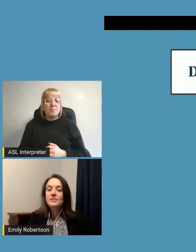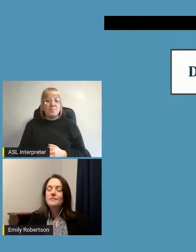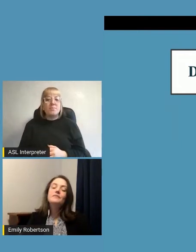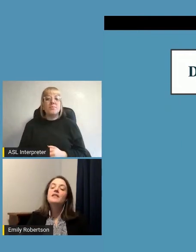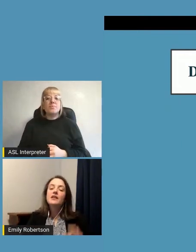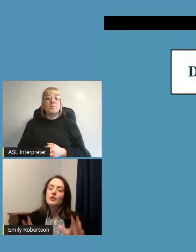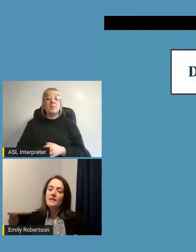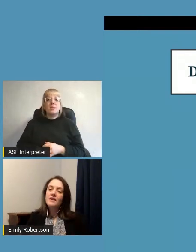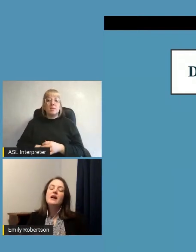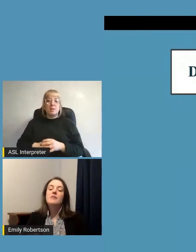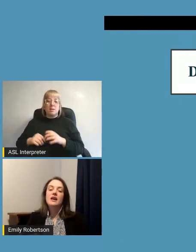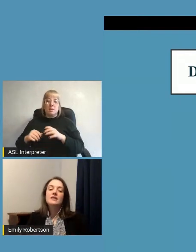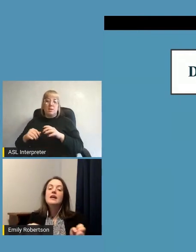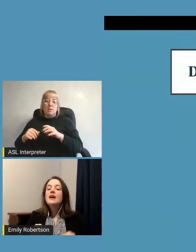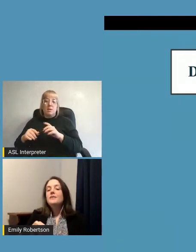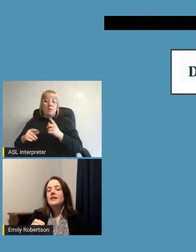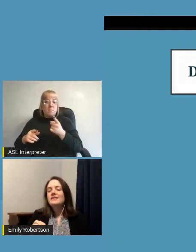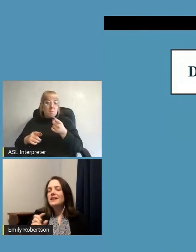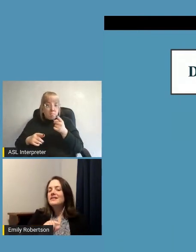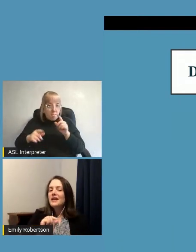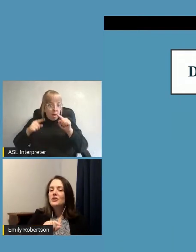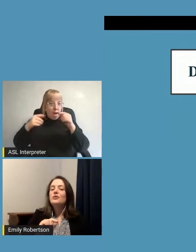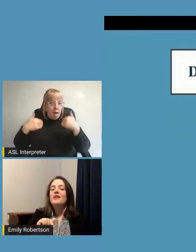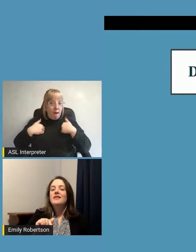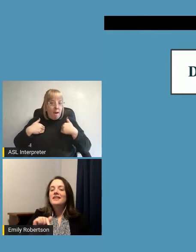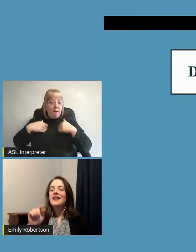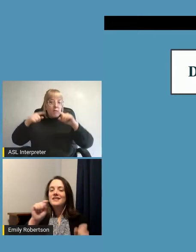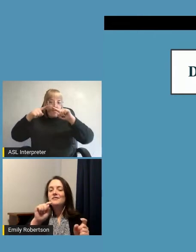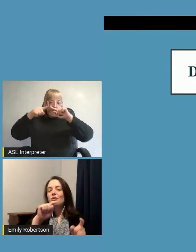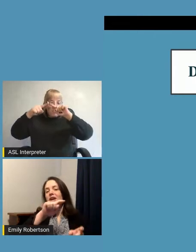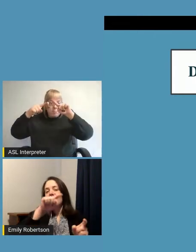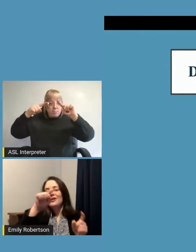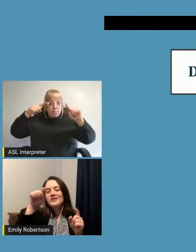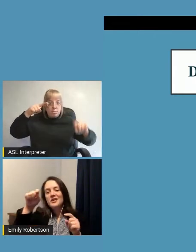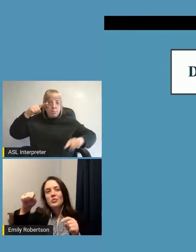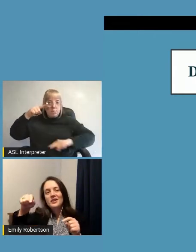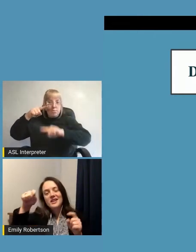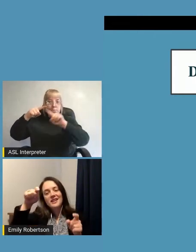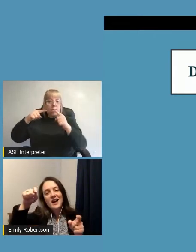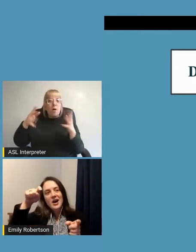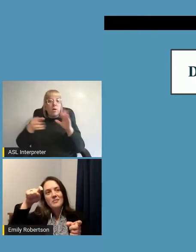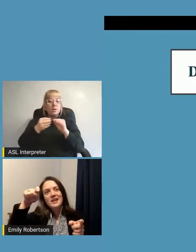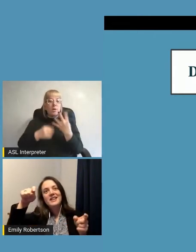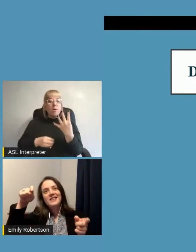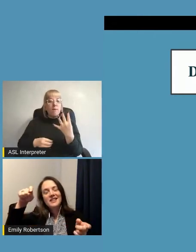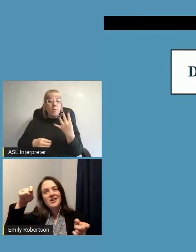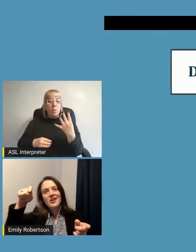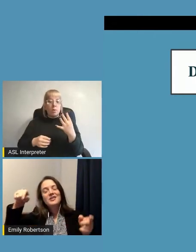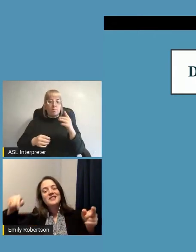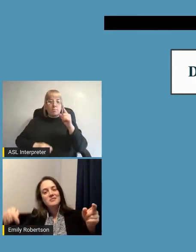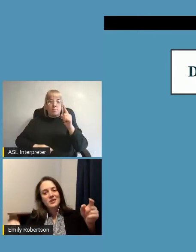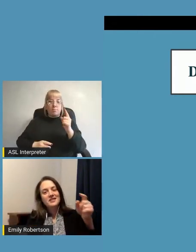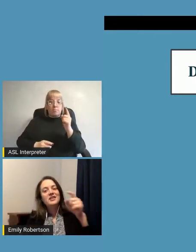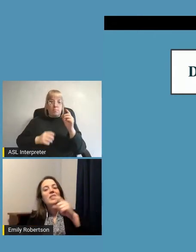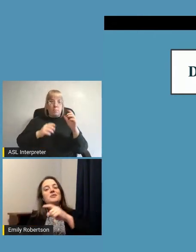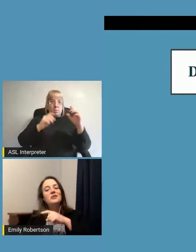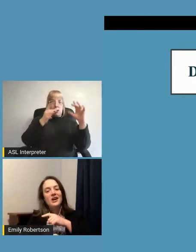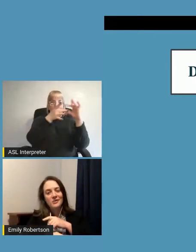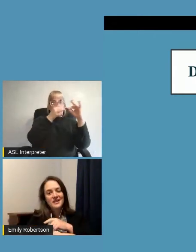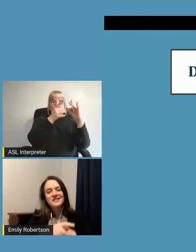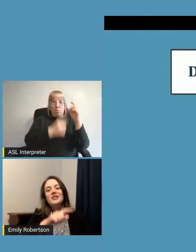Project Steps, and then a graphic I made that is like a cycle graphic. It has 4 arrows, and they're pointing all in the same